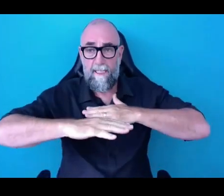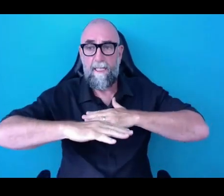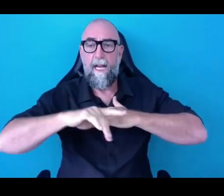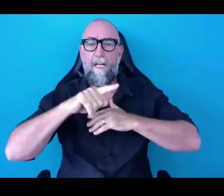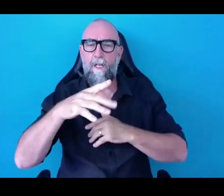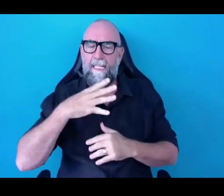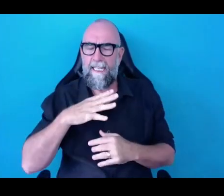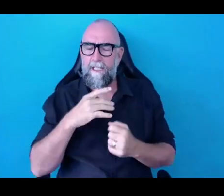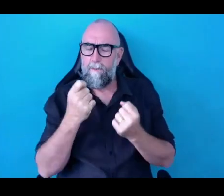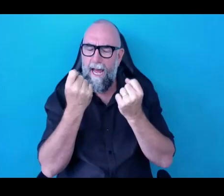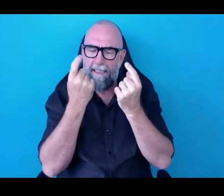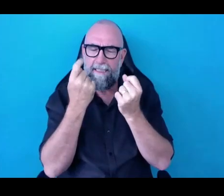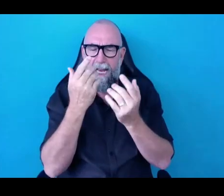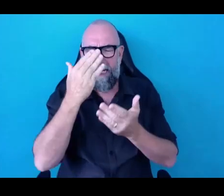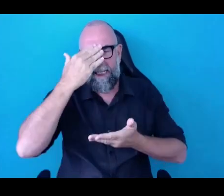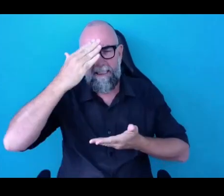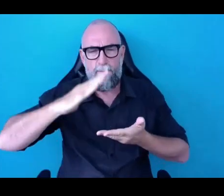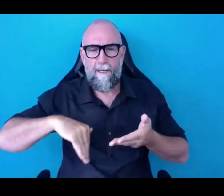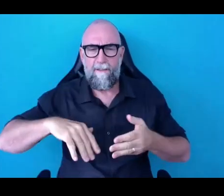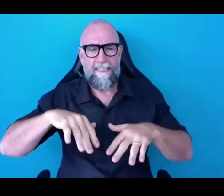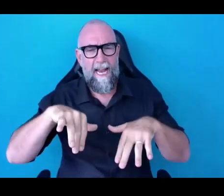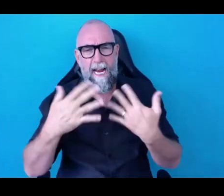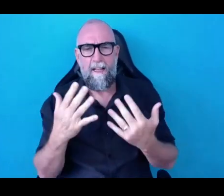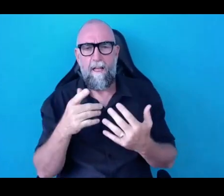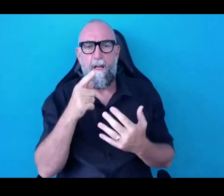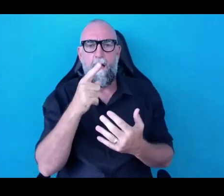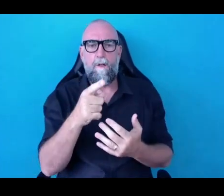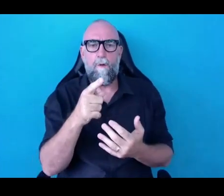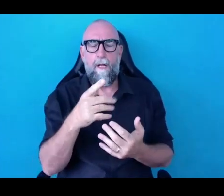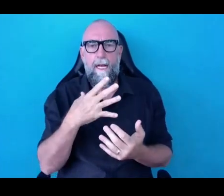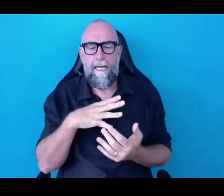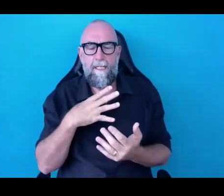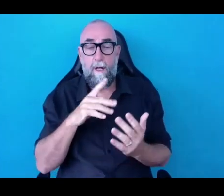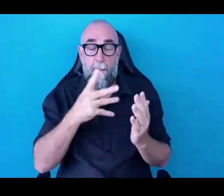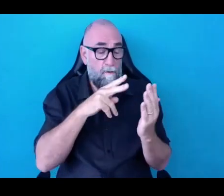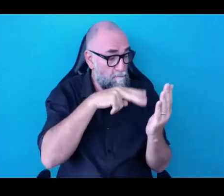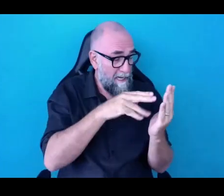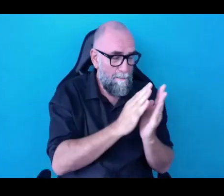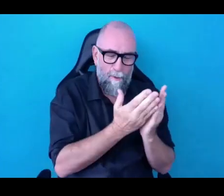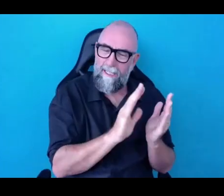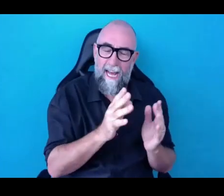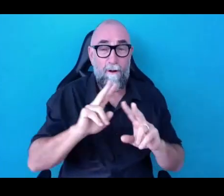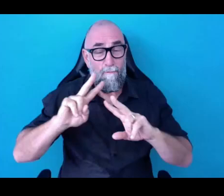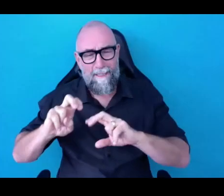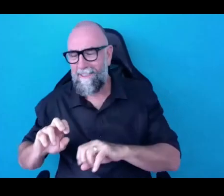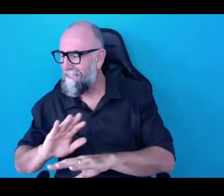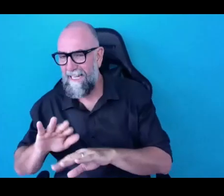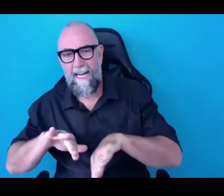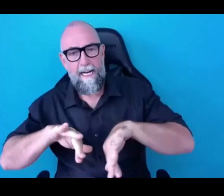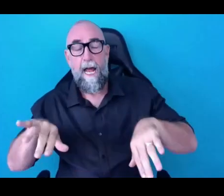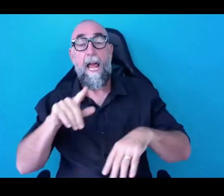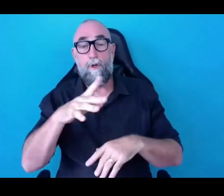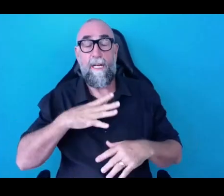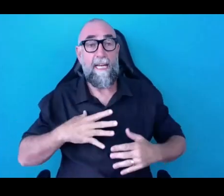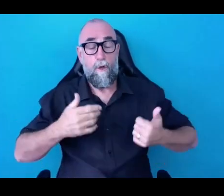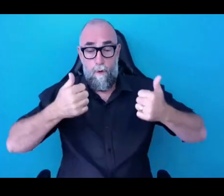Like really, in the moment, on the ground, it's not about reading a book, it's not about research, it's physically doing things. And of